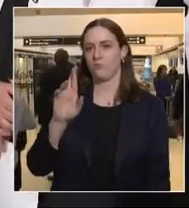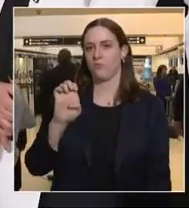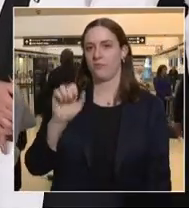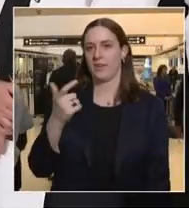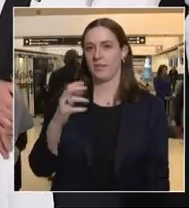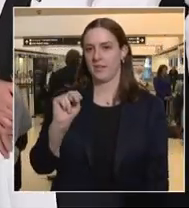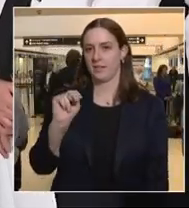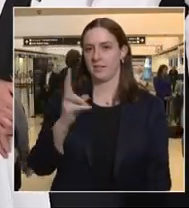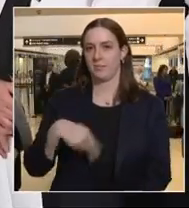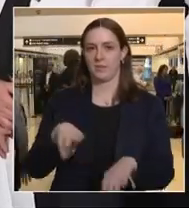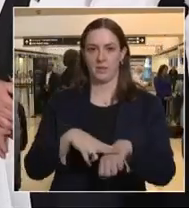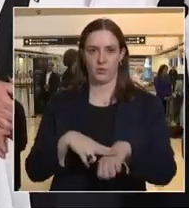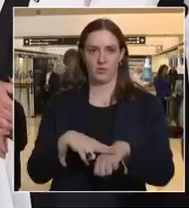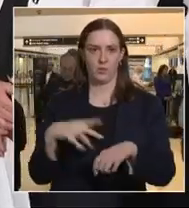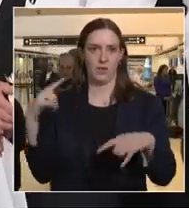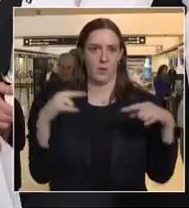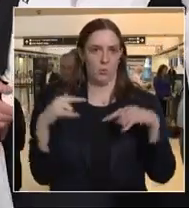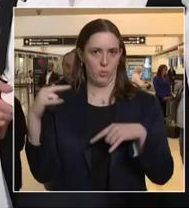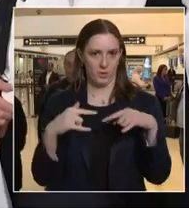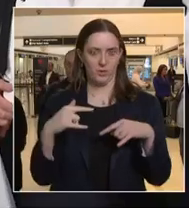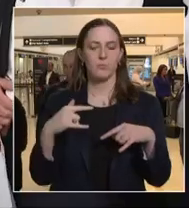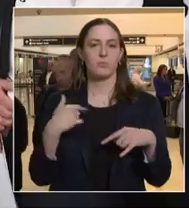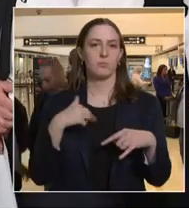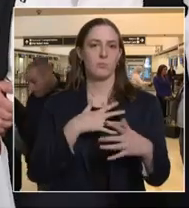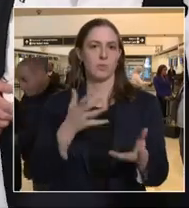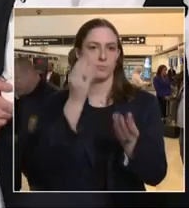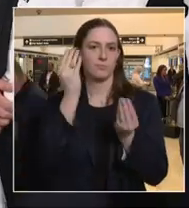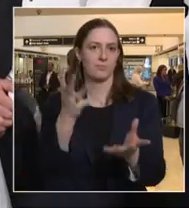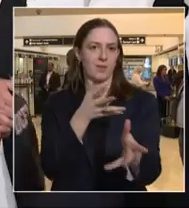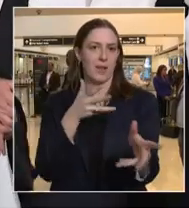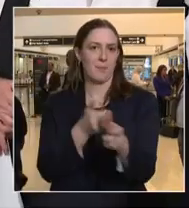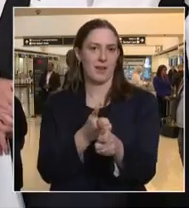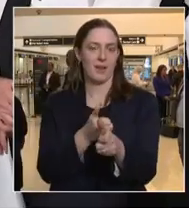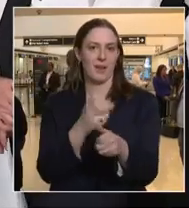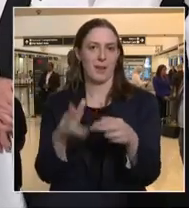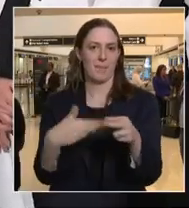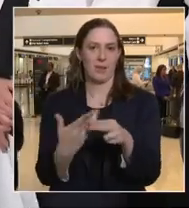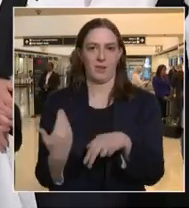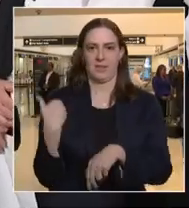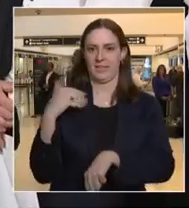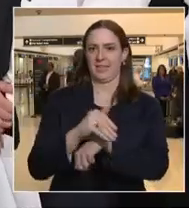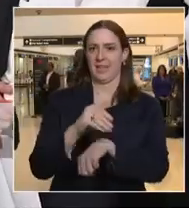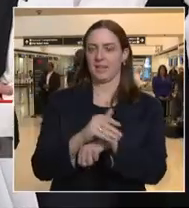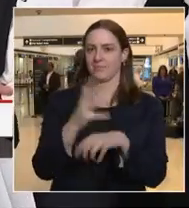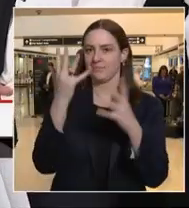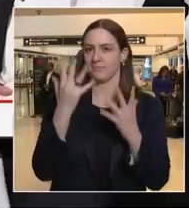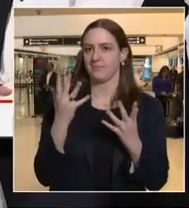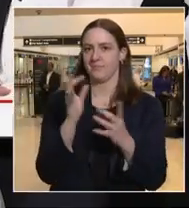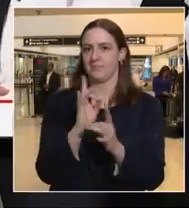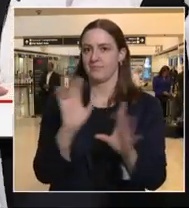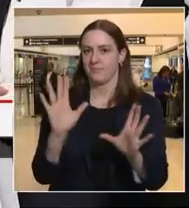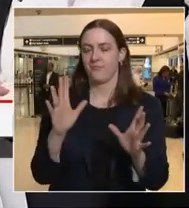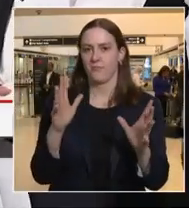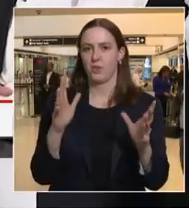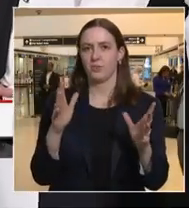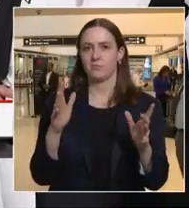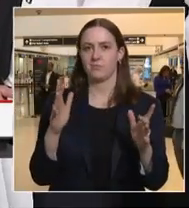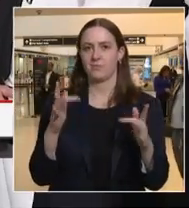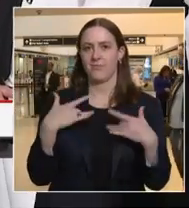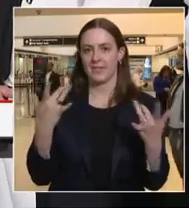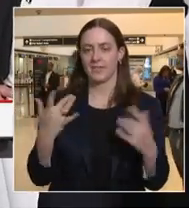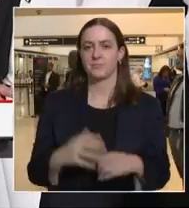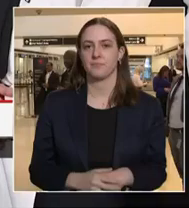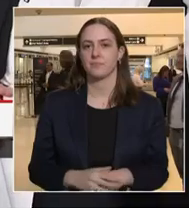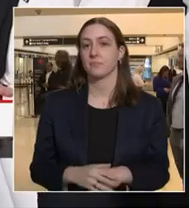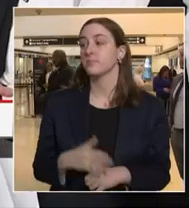National Airport to provide an update on the tragic events of last night. I'm joined by U.S.